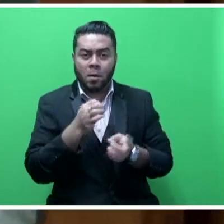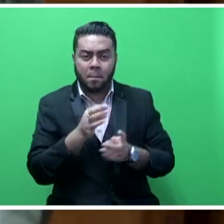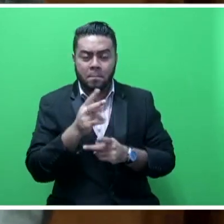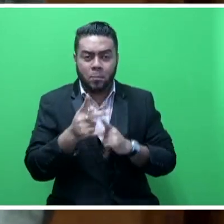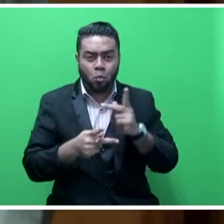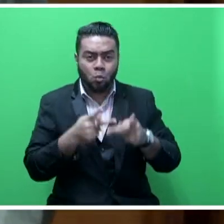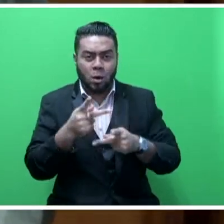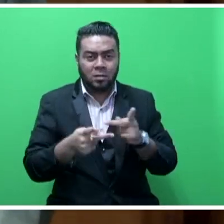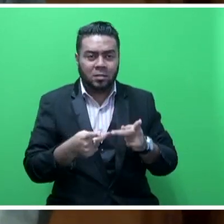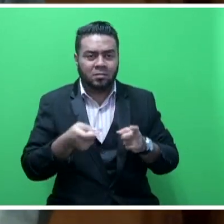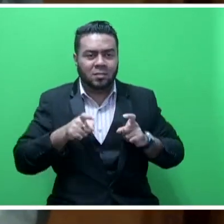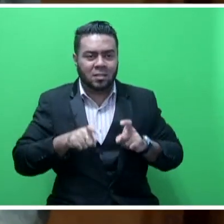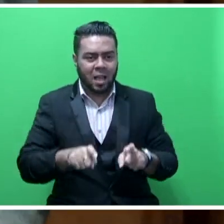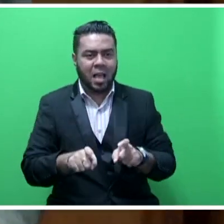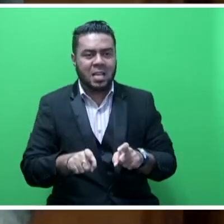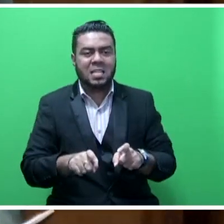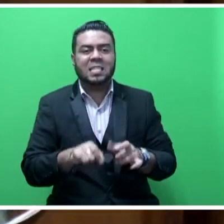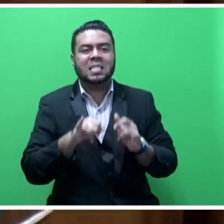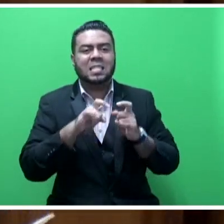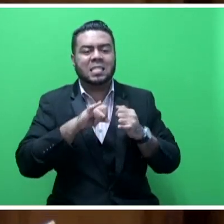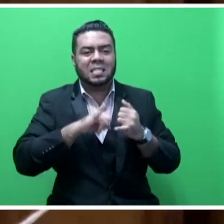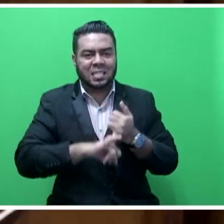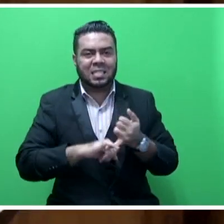recognizes sustainable development goals.